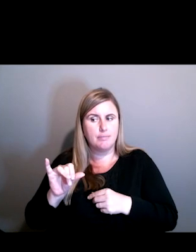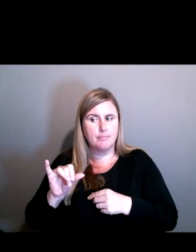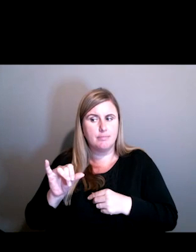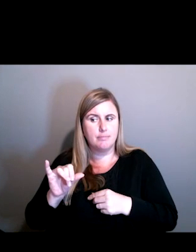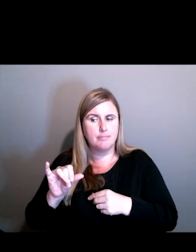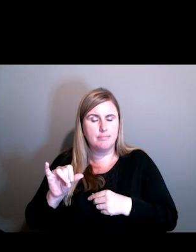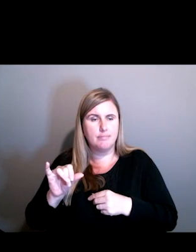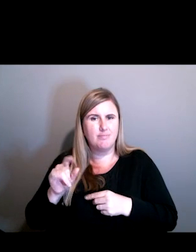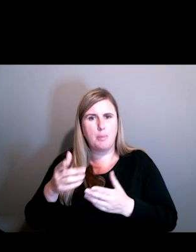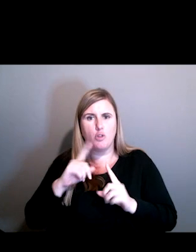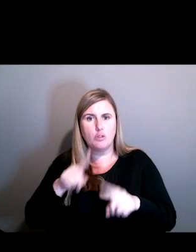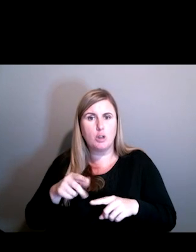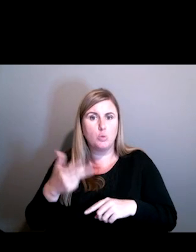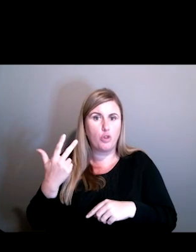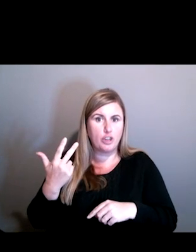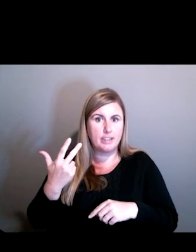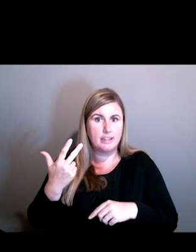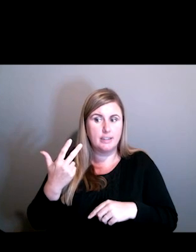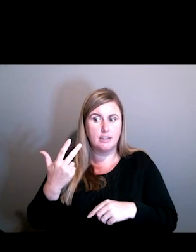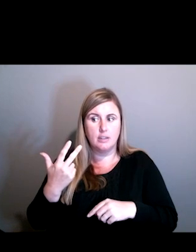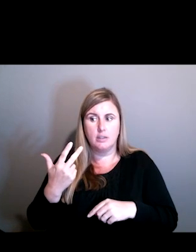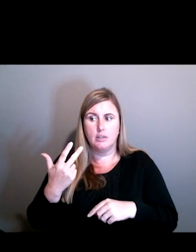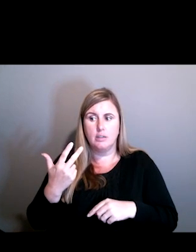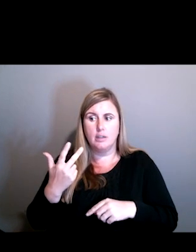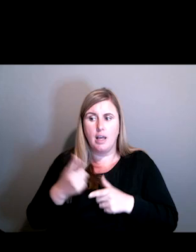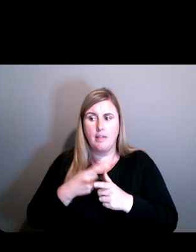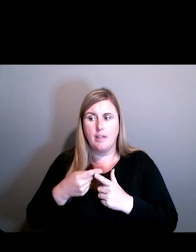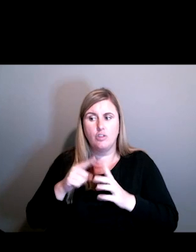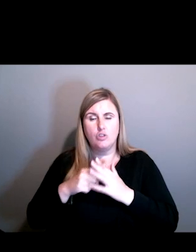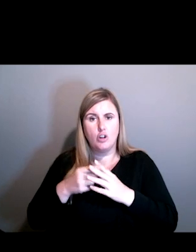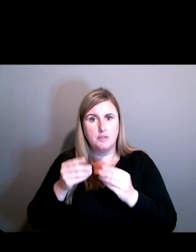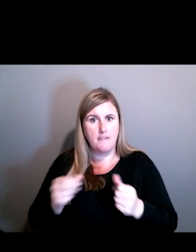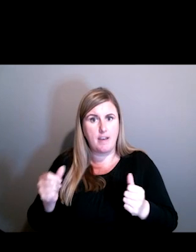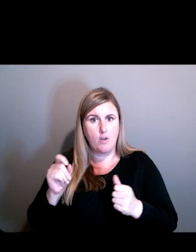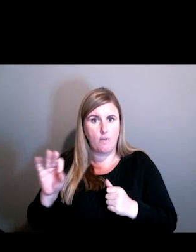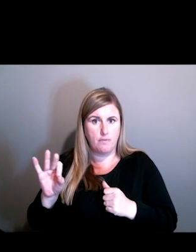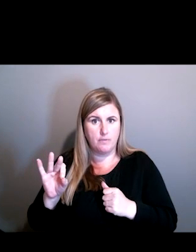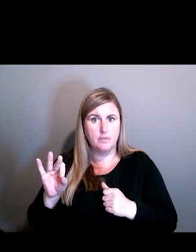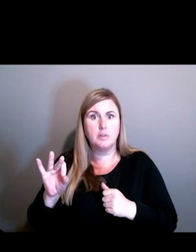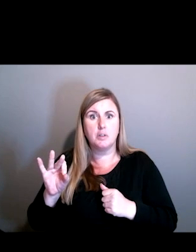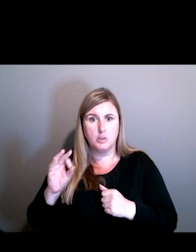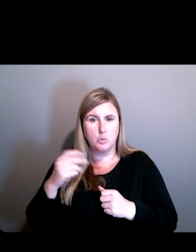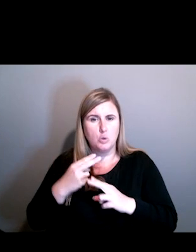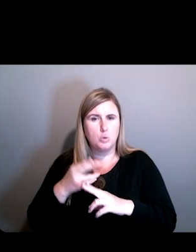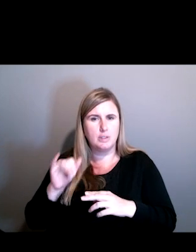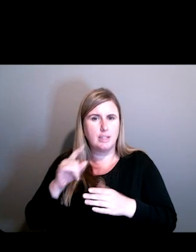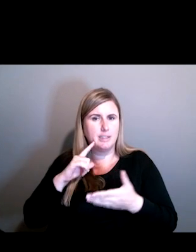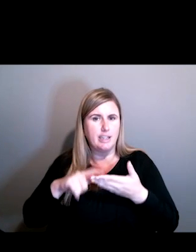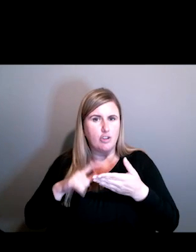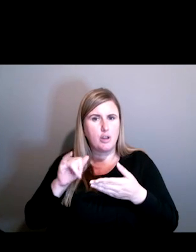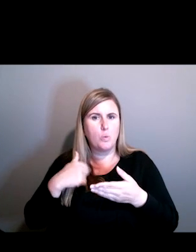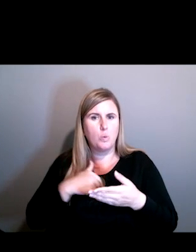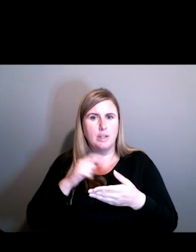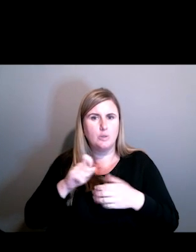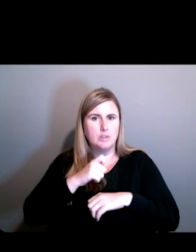we'll use that, let's say they'll respond to 3, and then they start to fade off. So